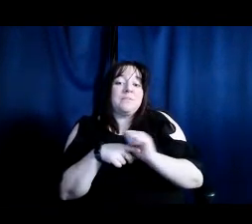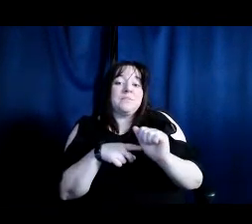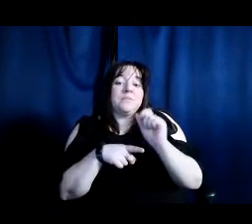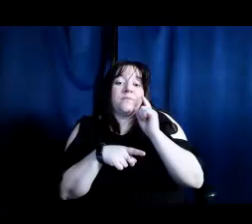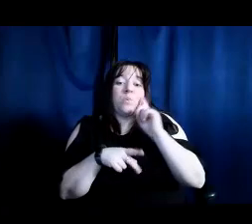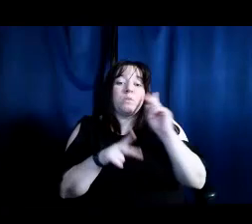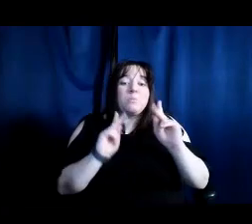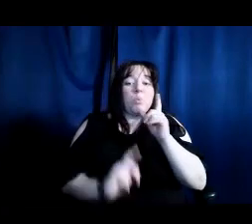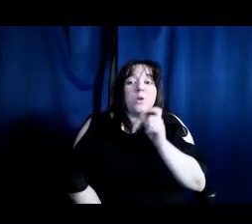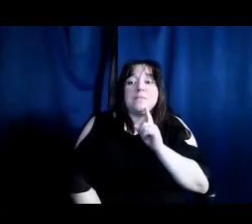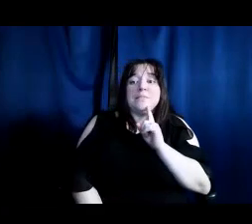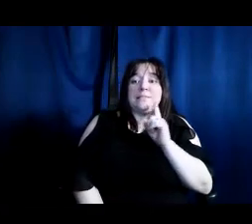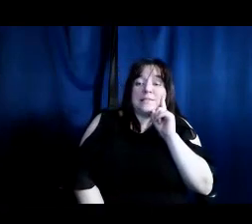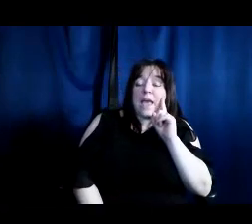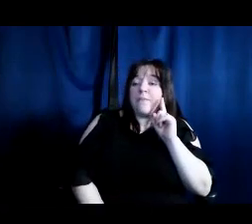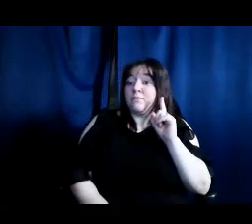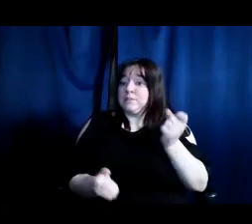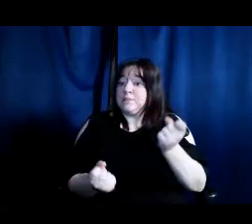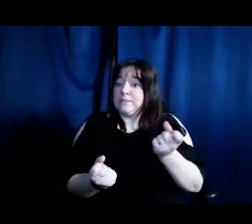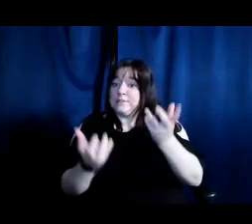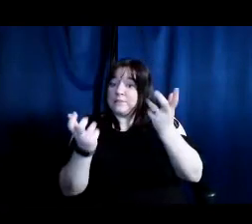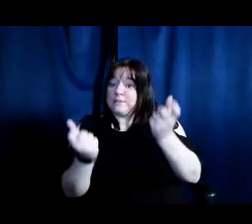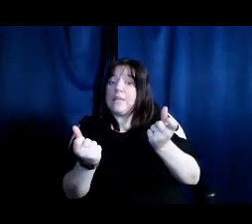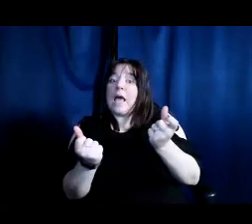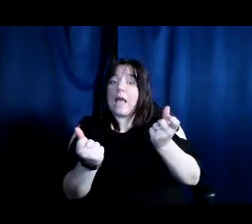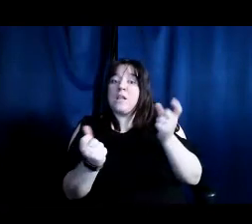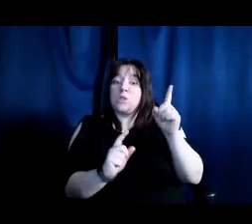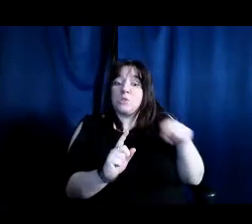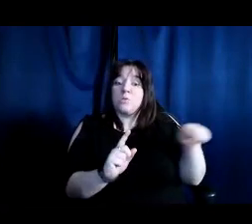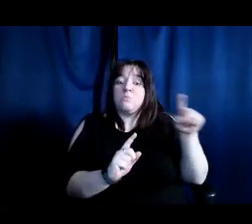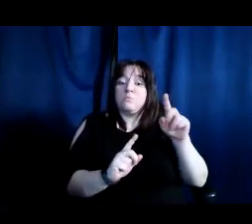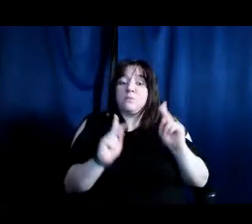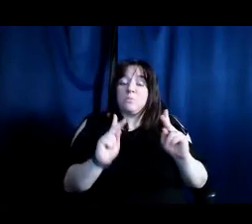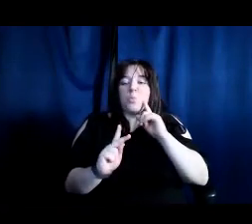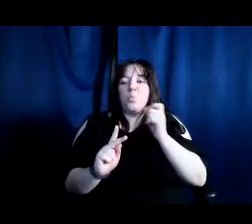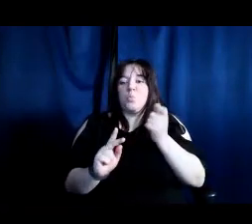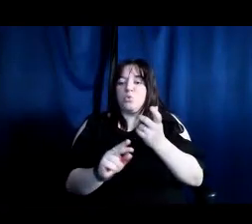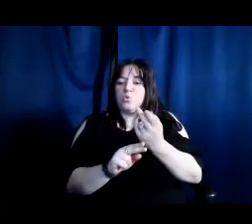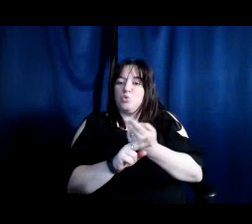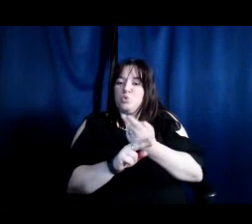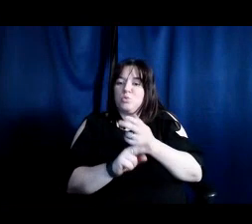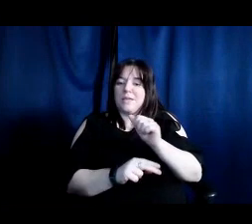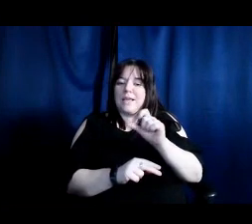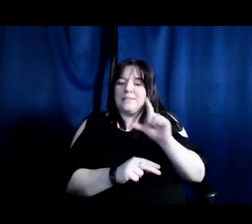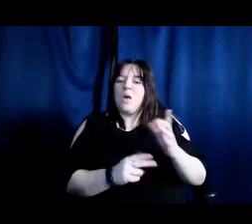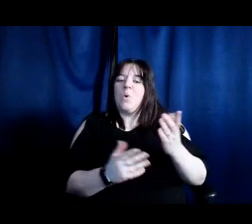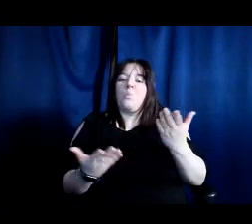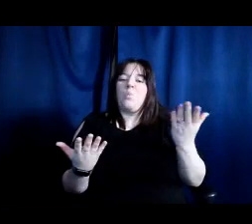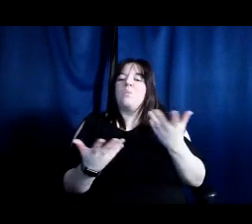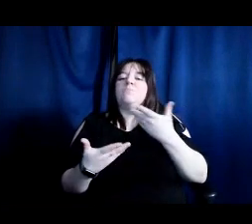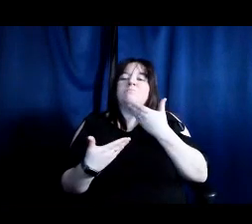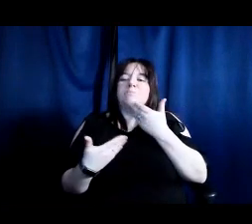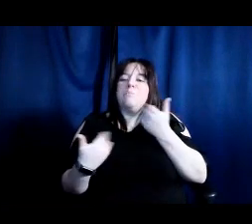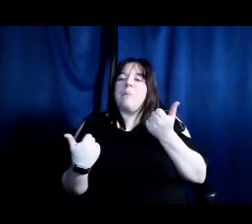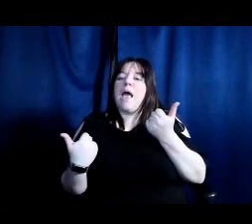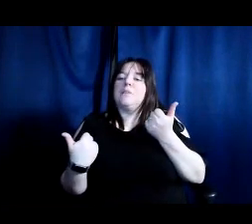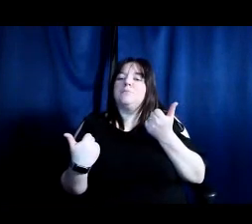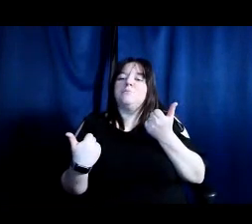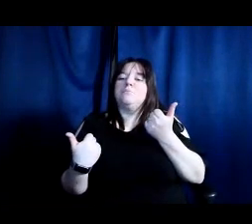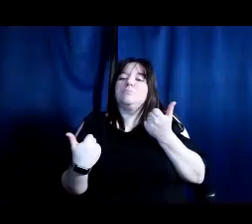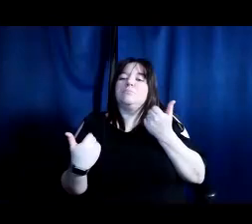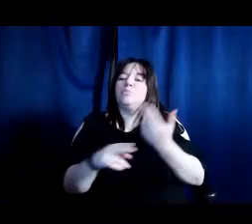deaf and use American Sign Language, also known as ASL, as their primary language? Thanks for that